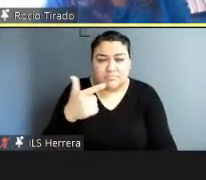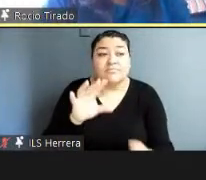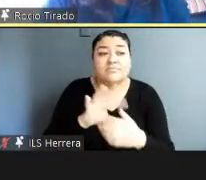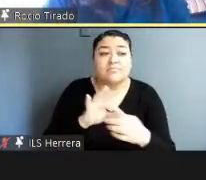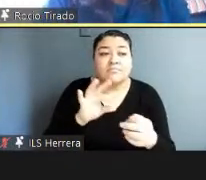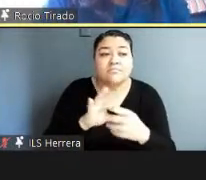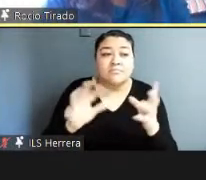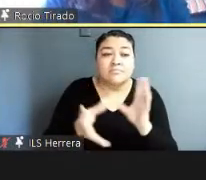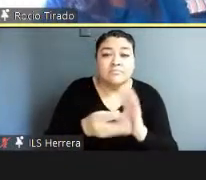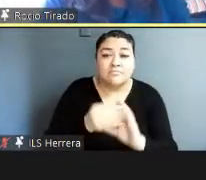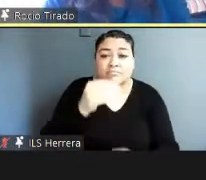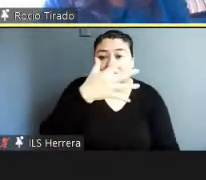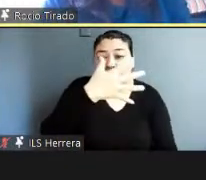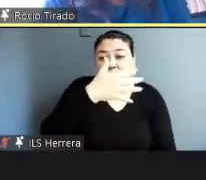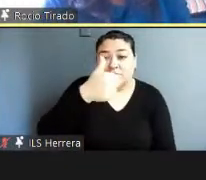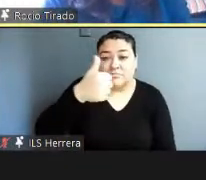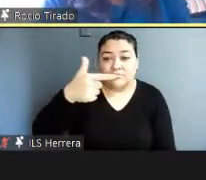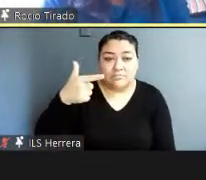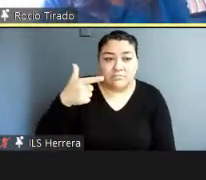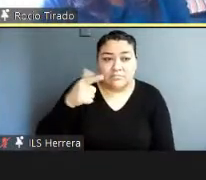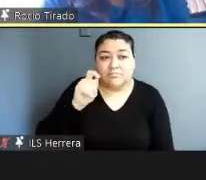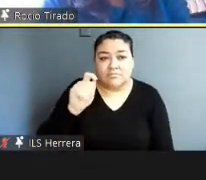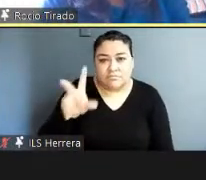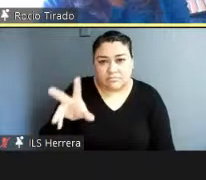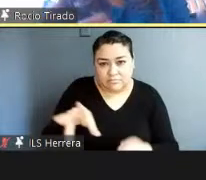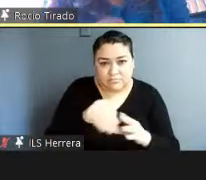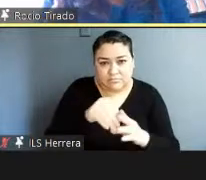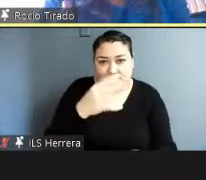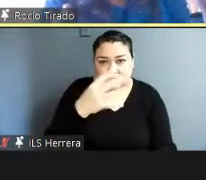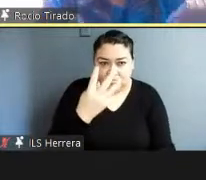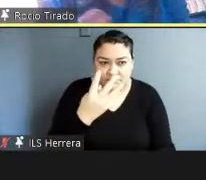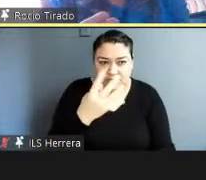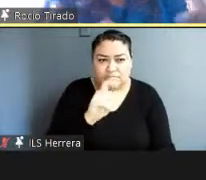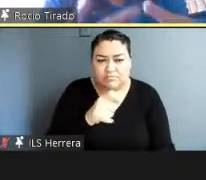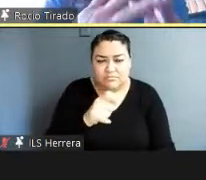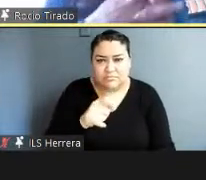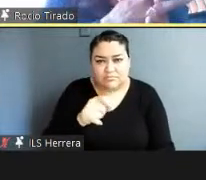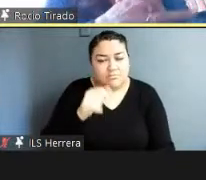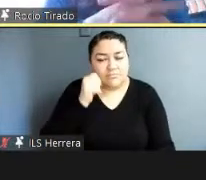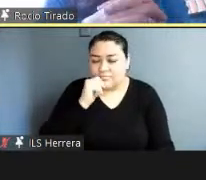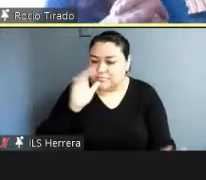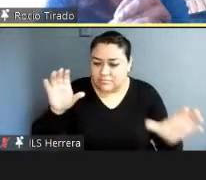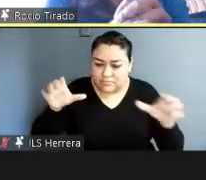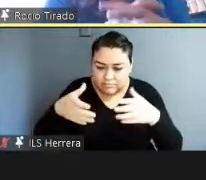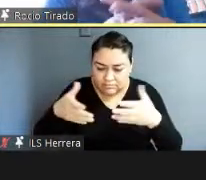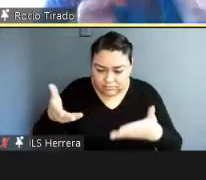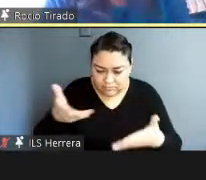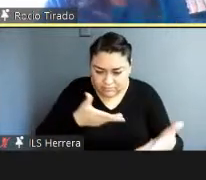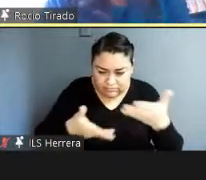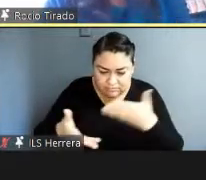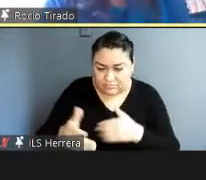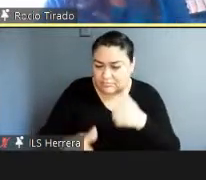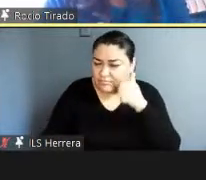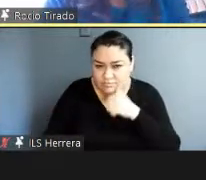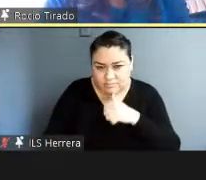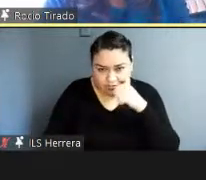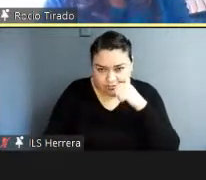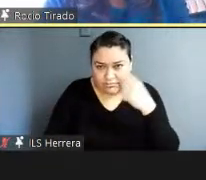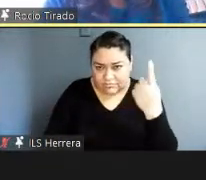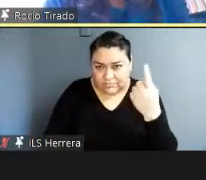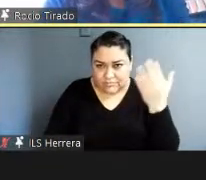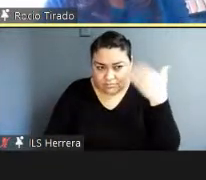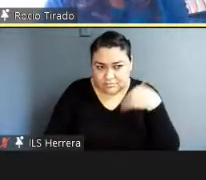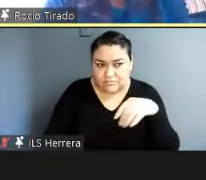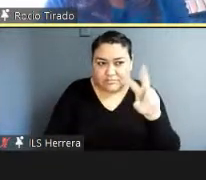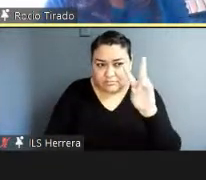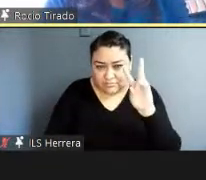5, 6, and 7 include the integration of results of the 4 prior points, collegiate feedback, of